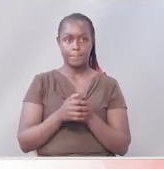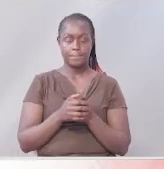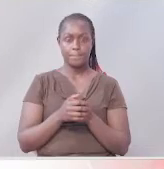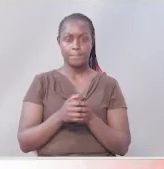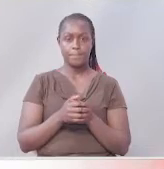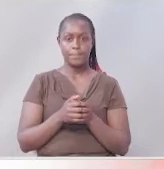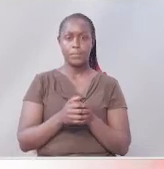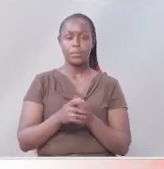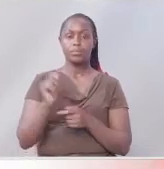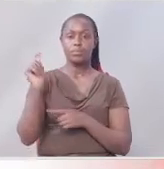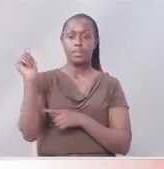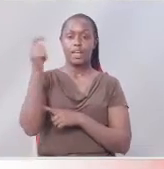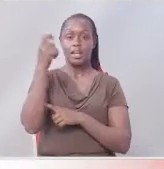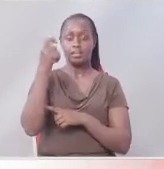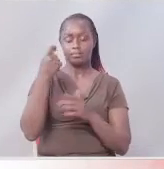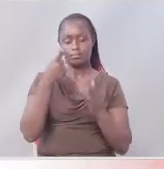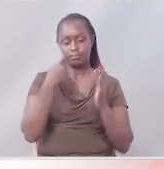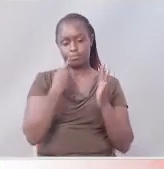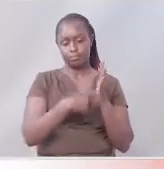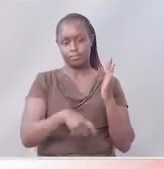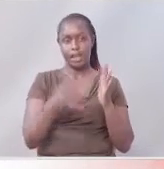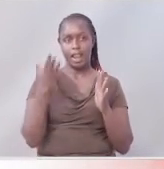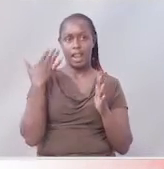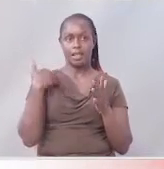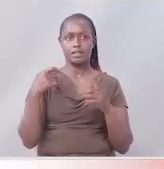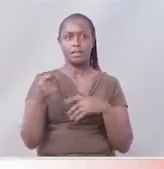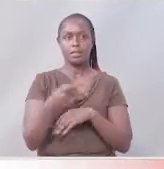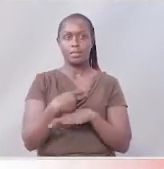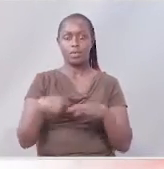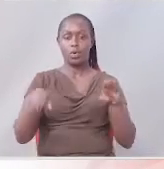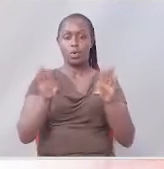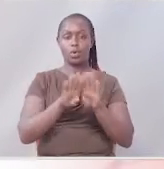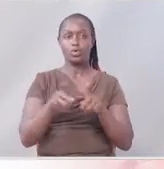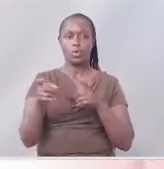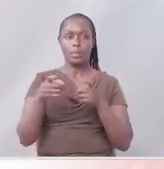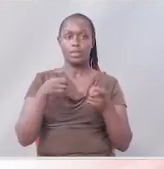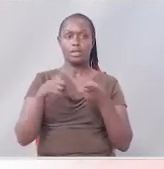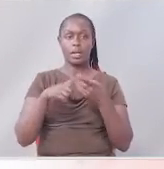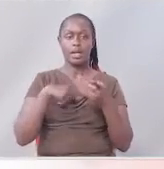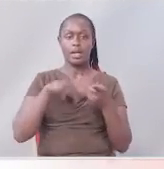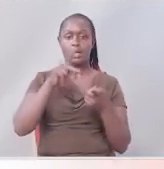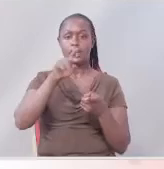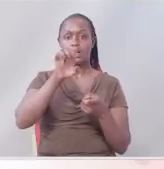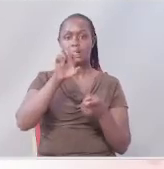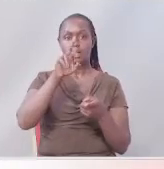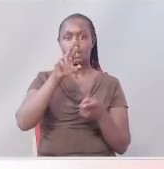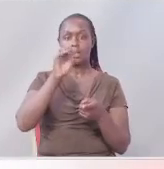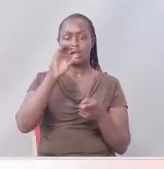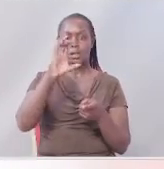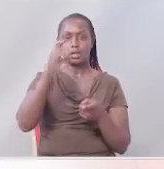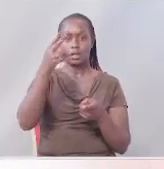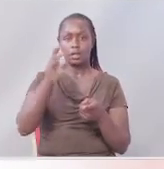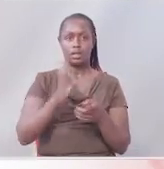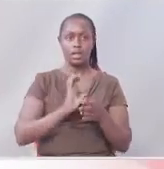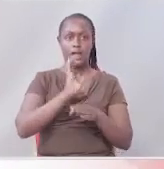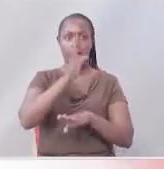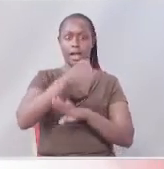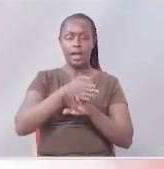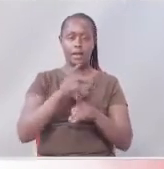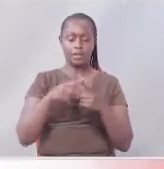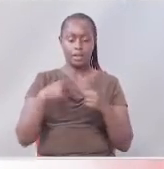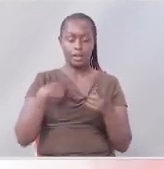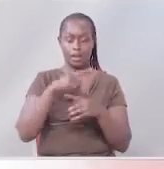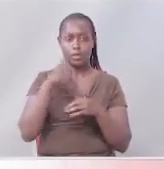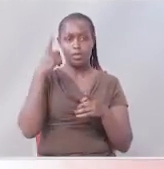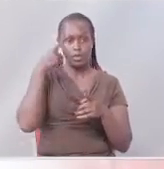The Kenya Revenue Authority last month shut down operations at the Keroche Brewers Limited after the brewer